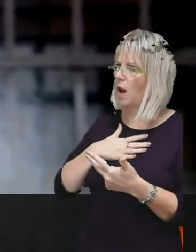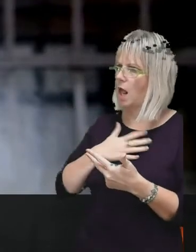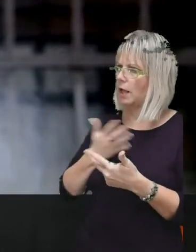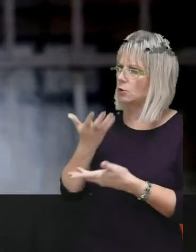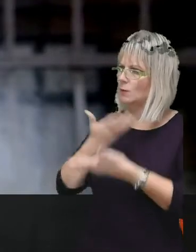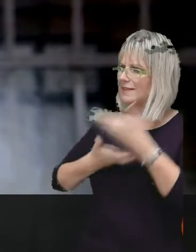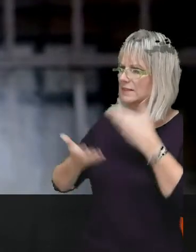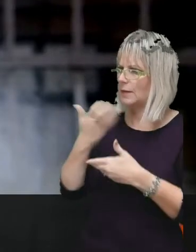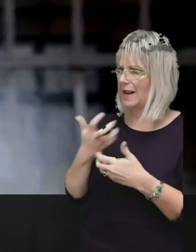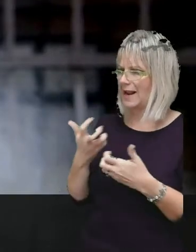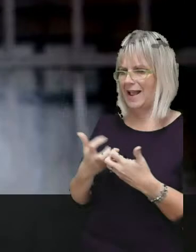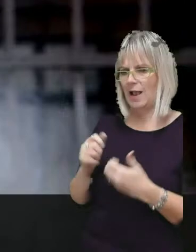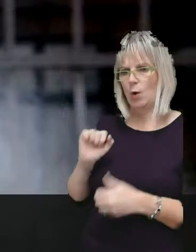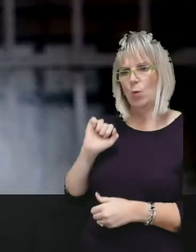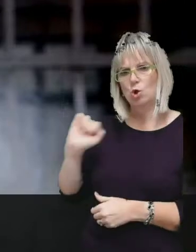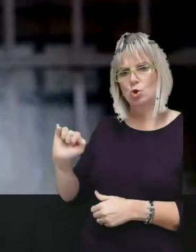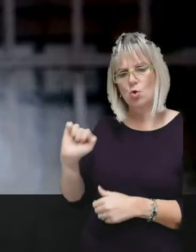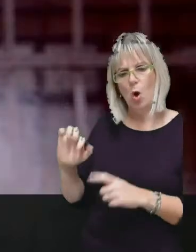retail and hospitality.